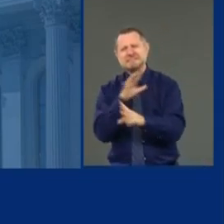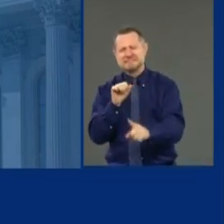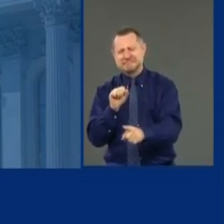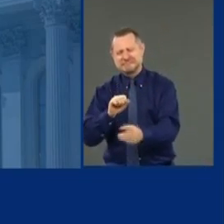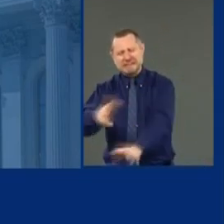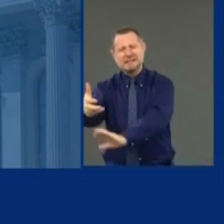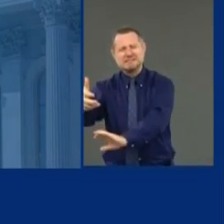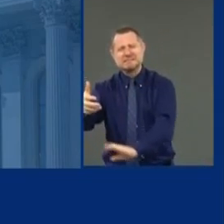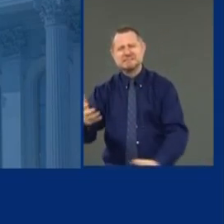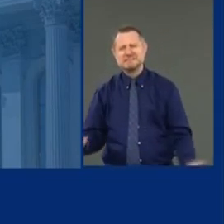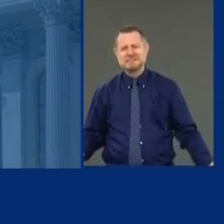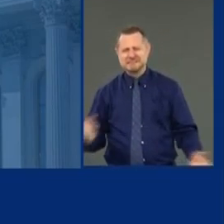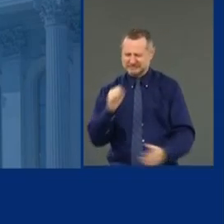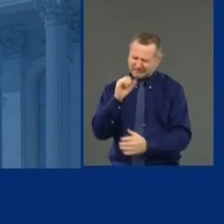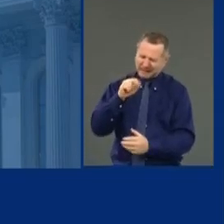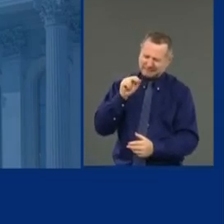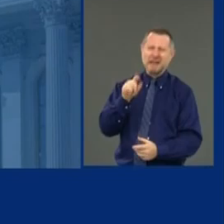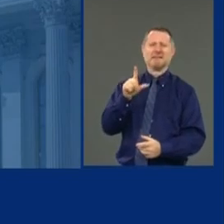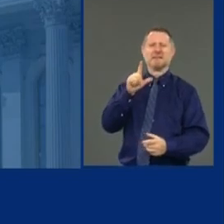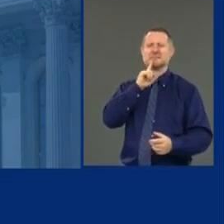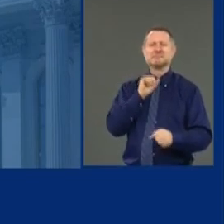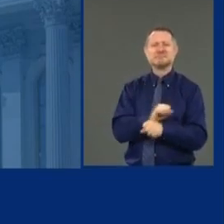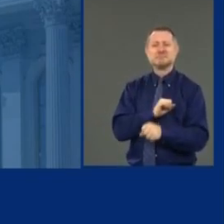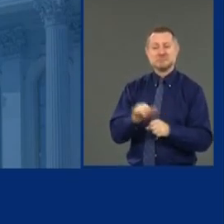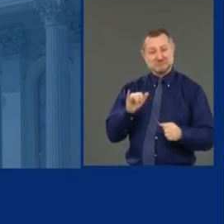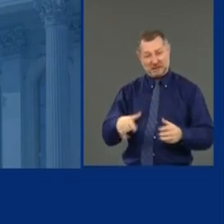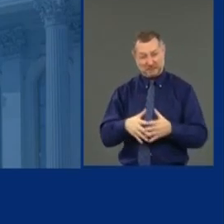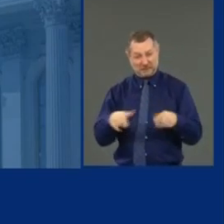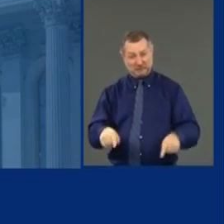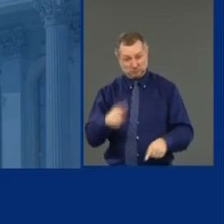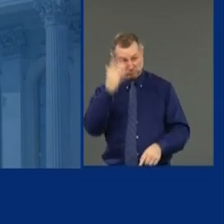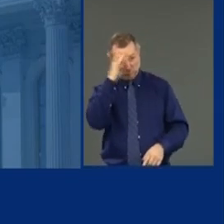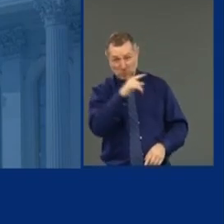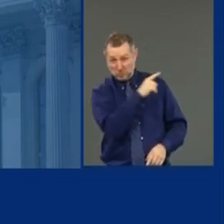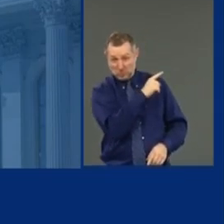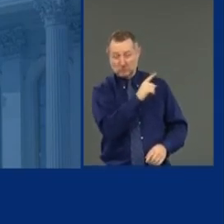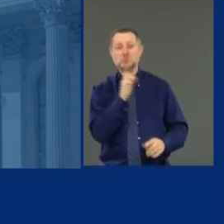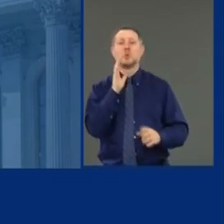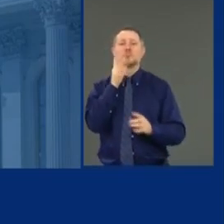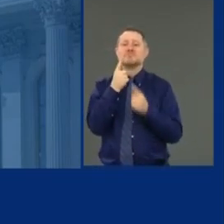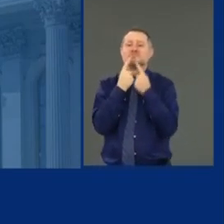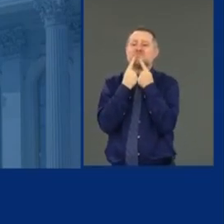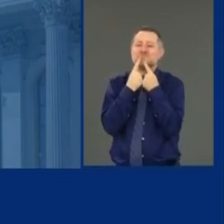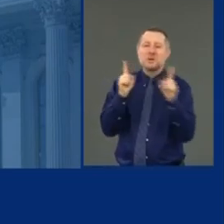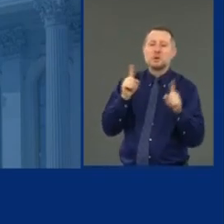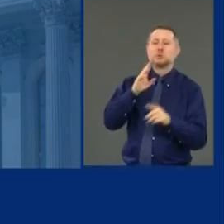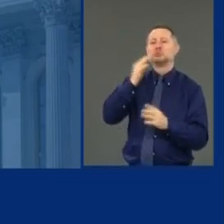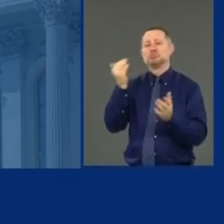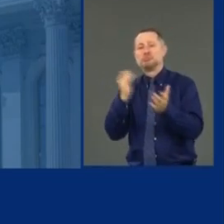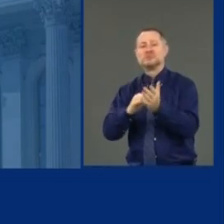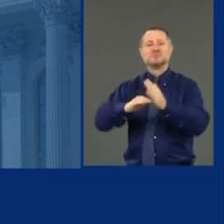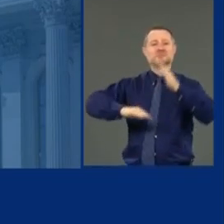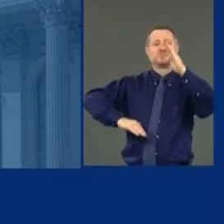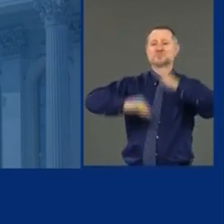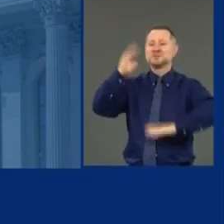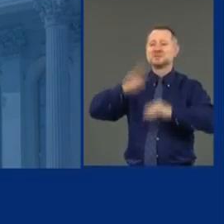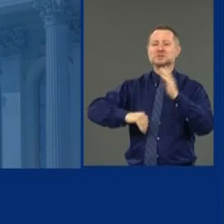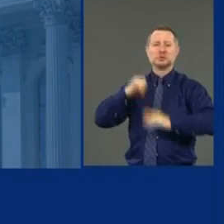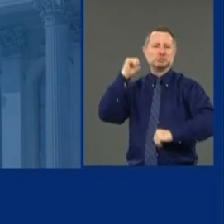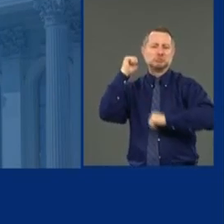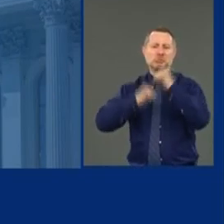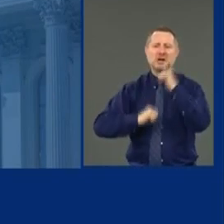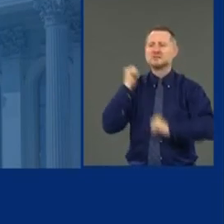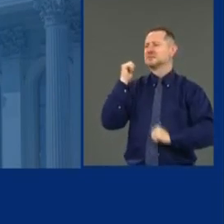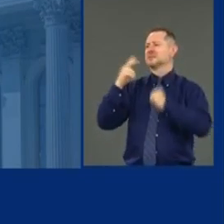smart, they'd finally rebuild the infrastructure in this nation, which they've been talking about for 30, 40 years, and they've never done. You want to put people to